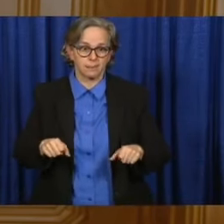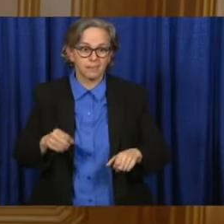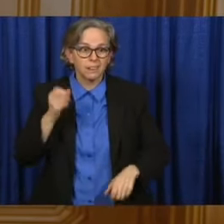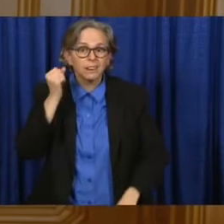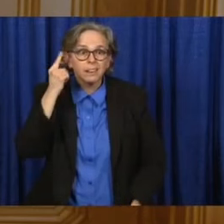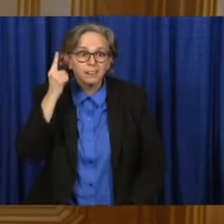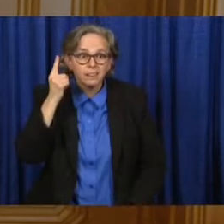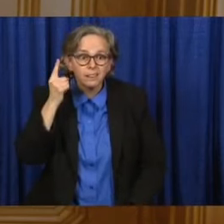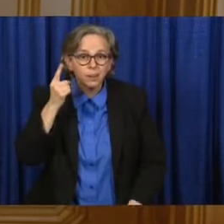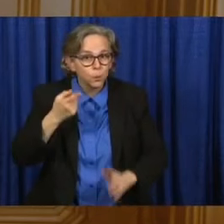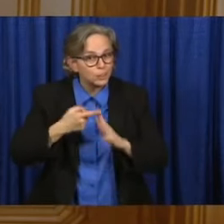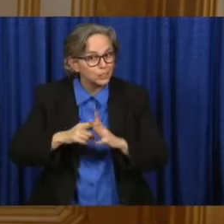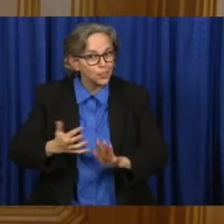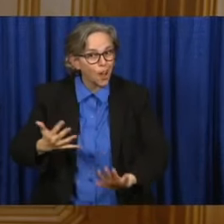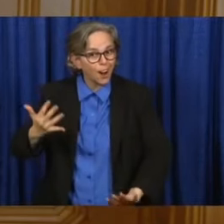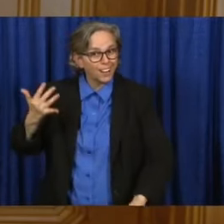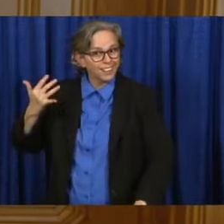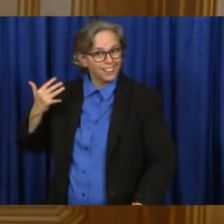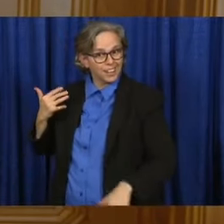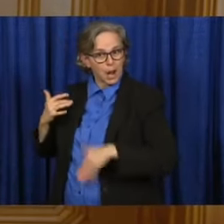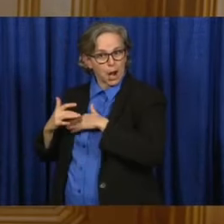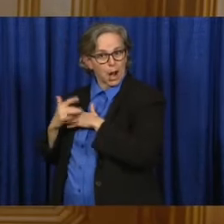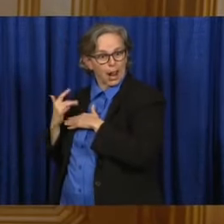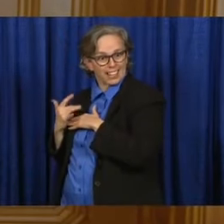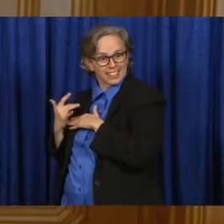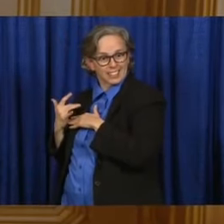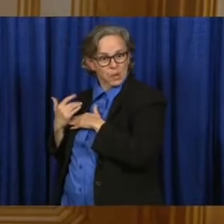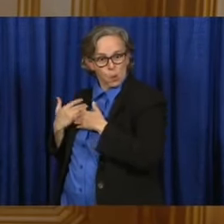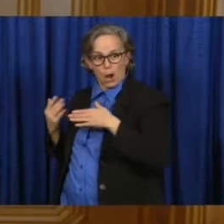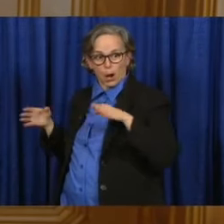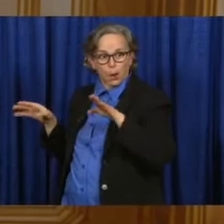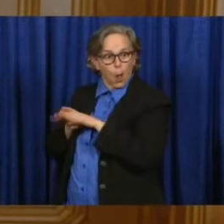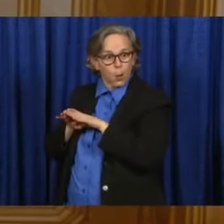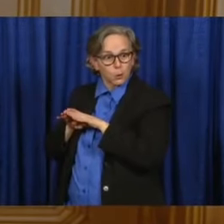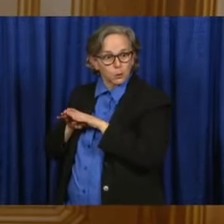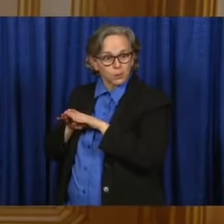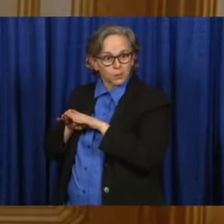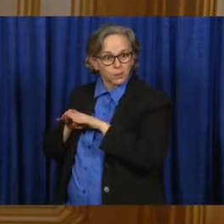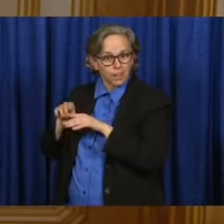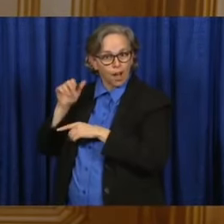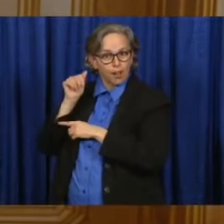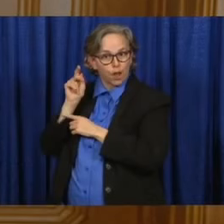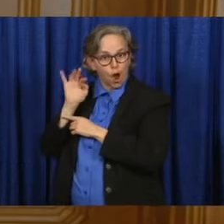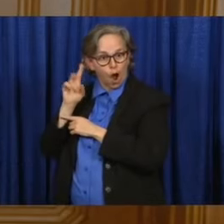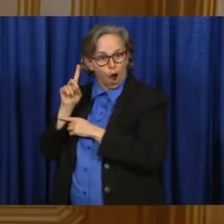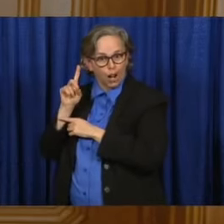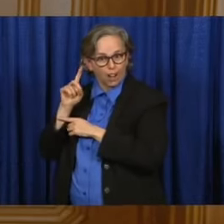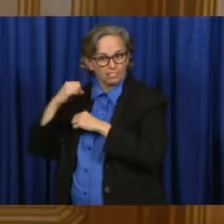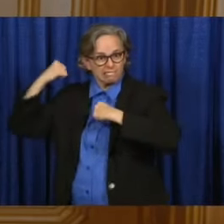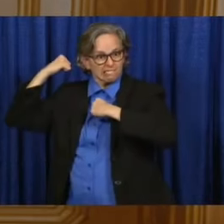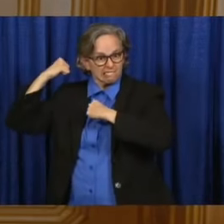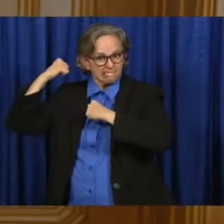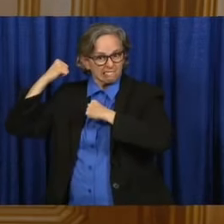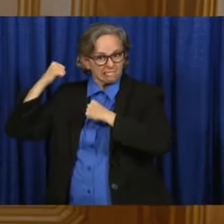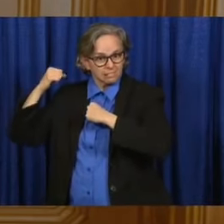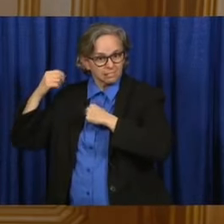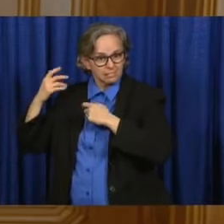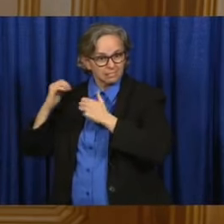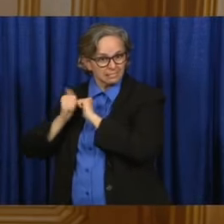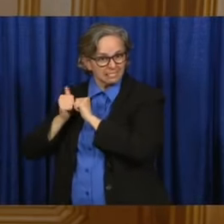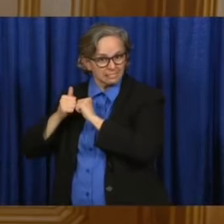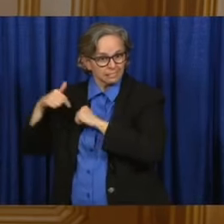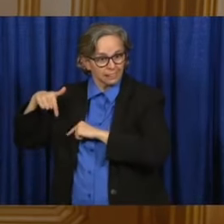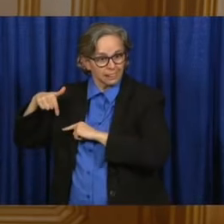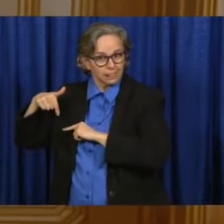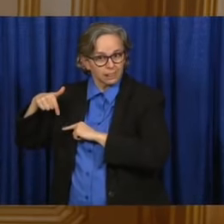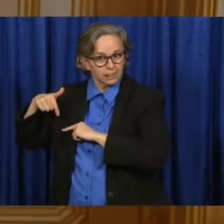with Mayor Ginther, closed the Arnold Classic to spectators at a time when